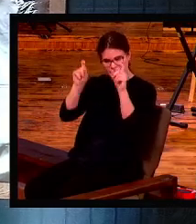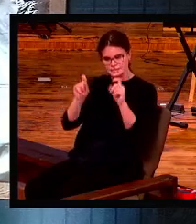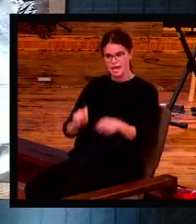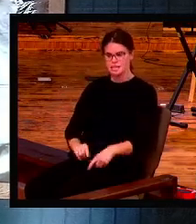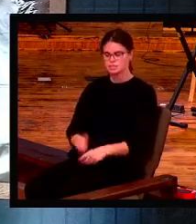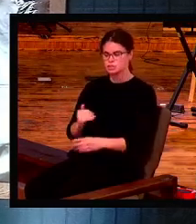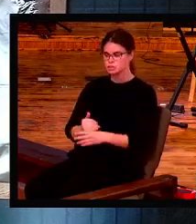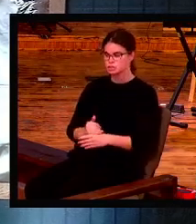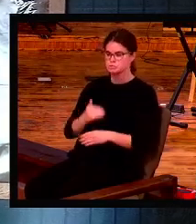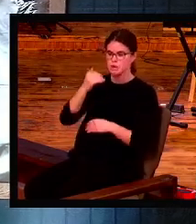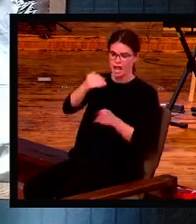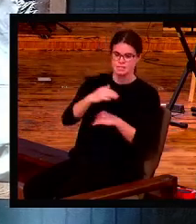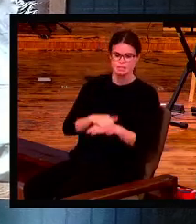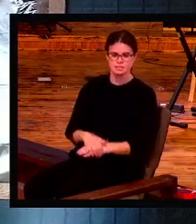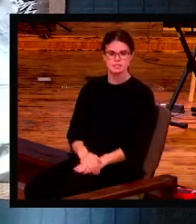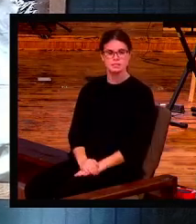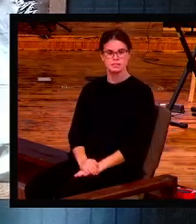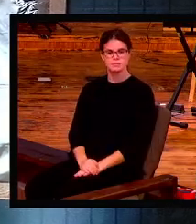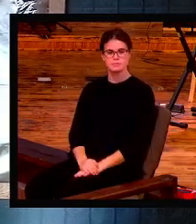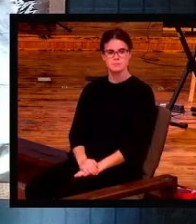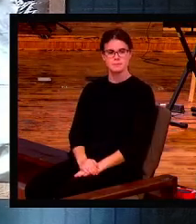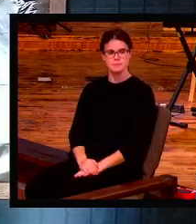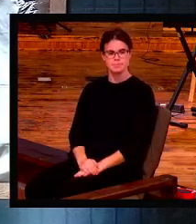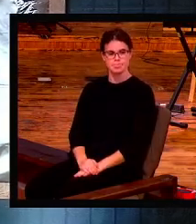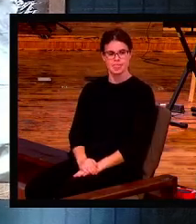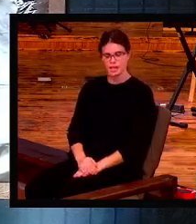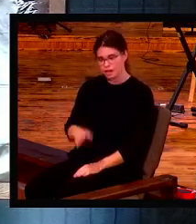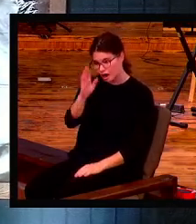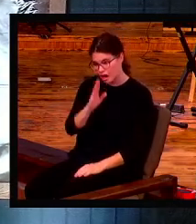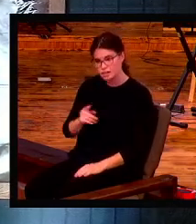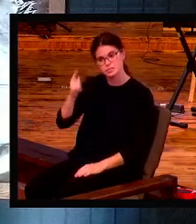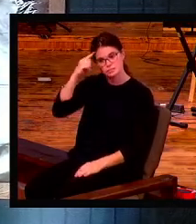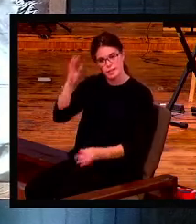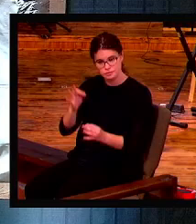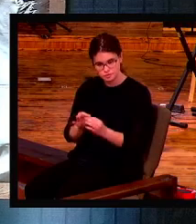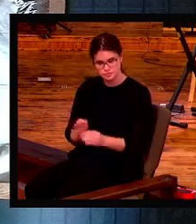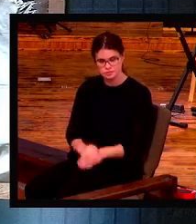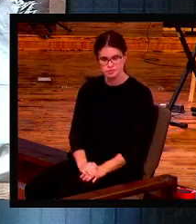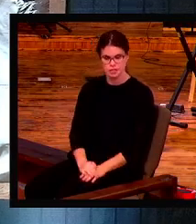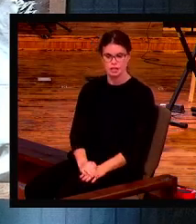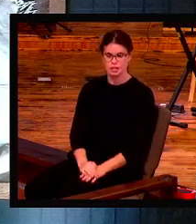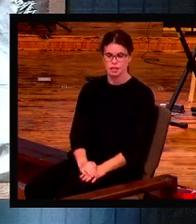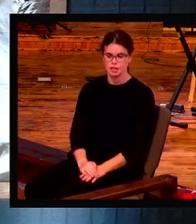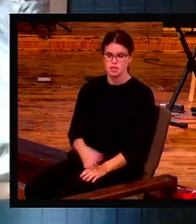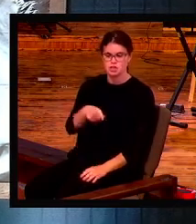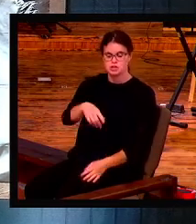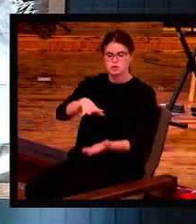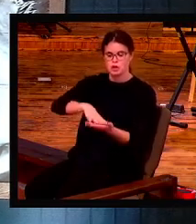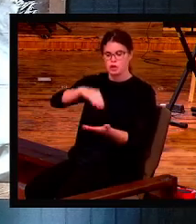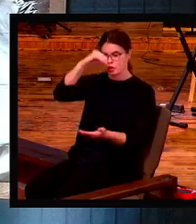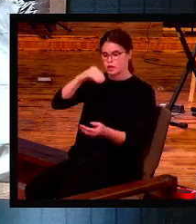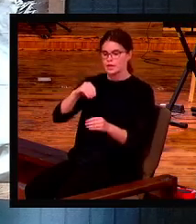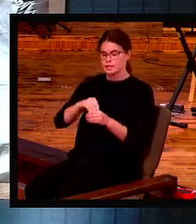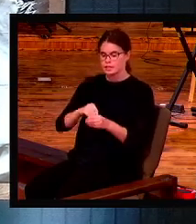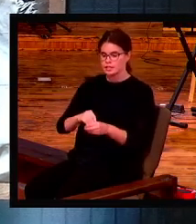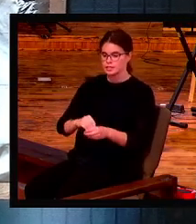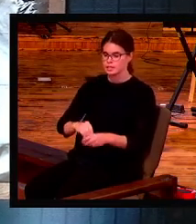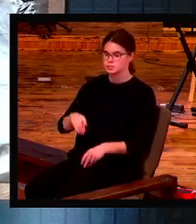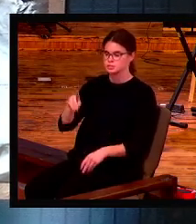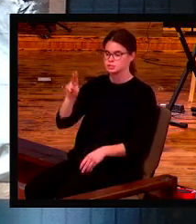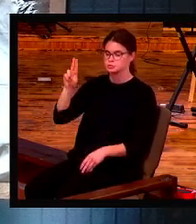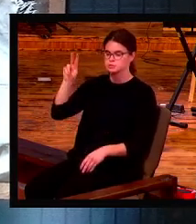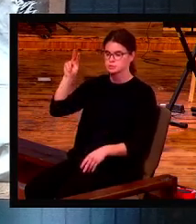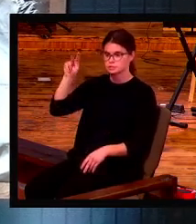the sharpest tool in the box, but I tell you what, God is faithful. We just learned that in Deuteronomy 7:9, didn't we? So when you think about it